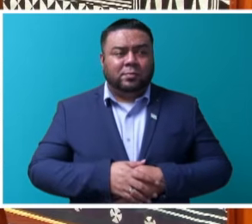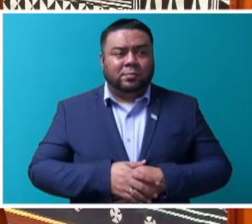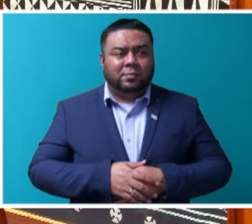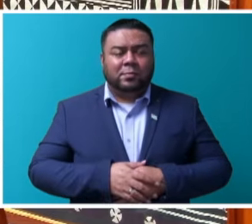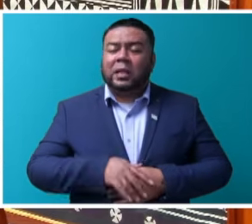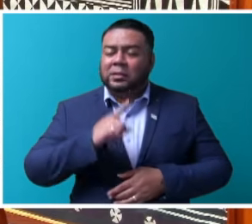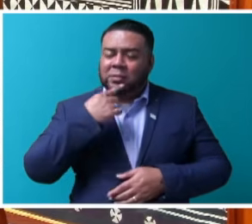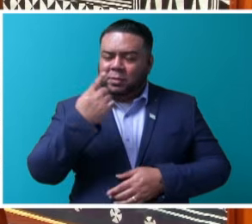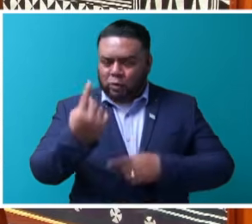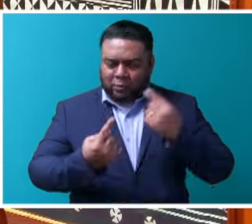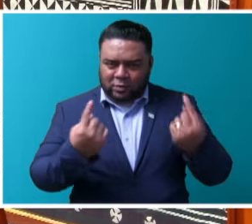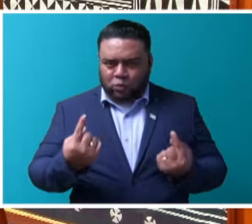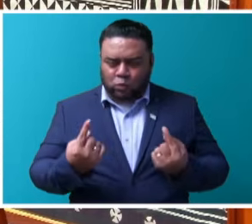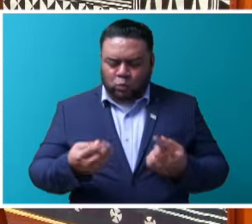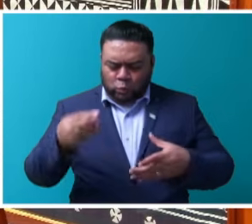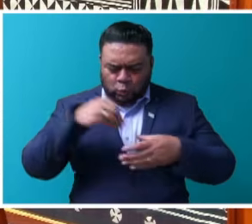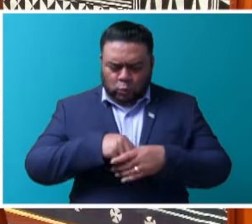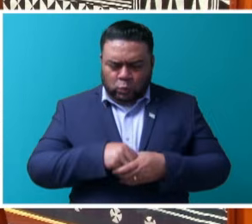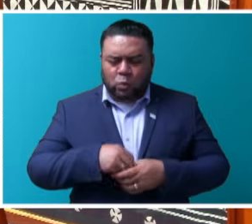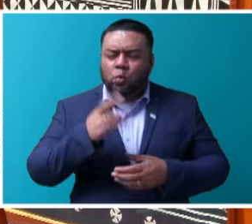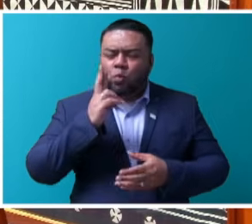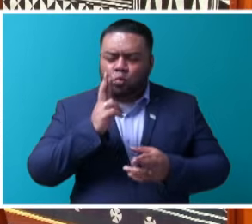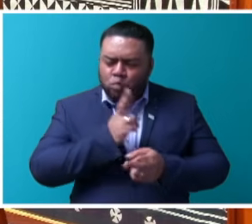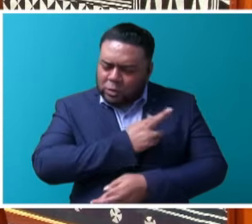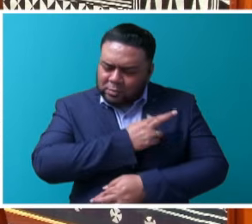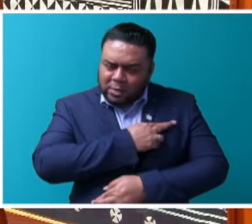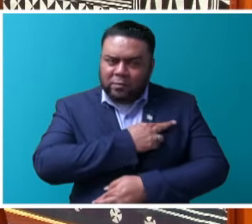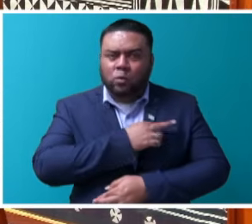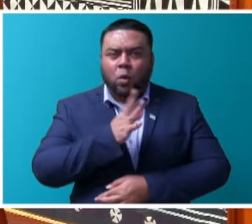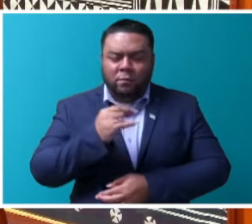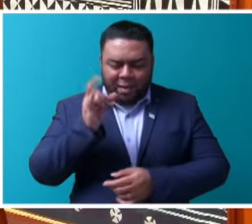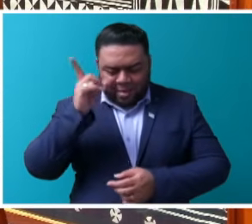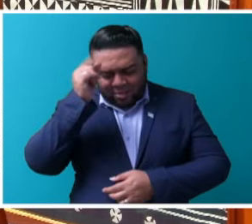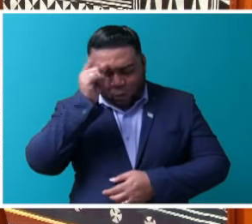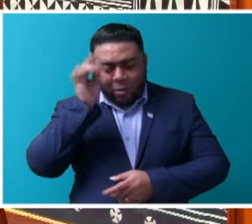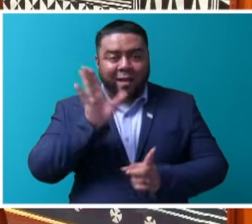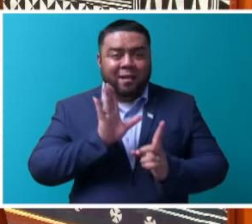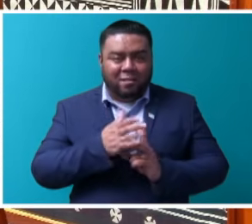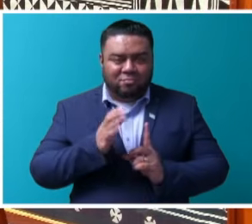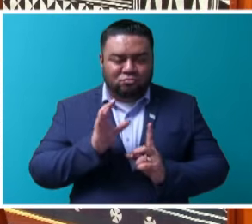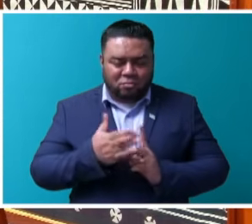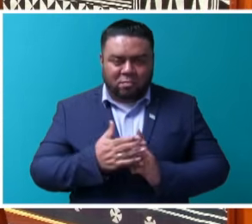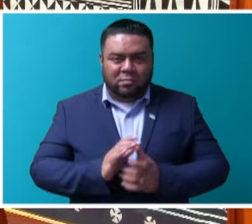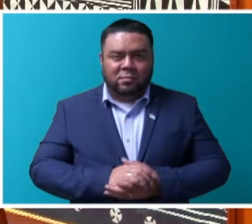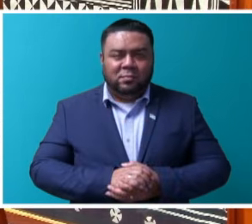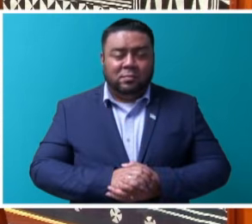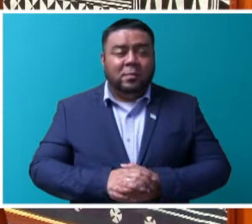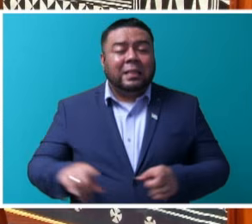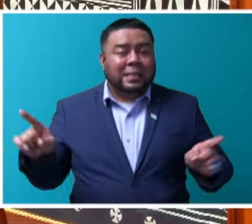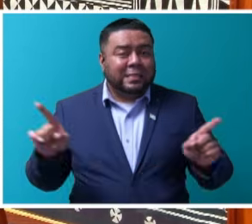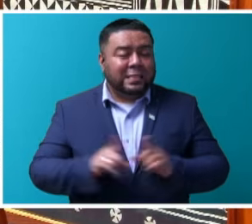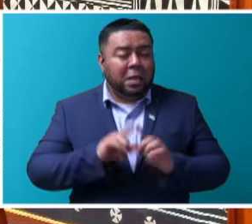individual steeped in and respectful of our Itaukei culture. And at the same